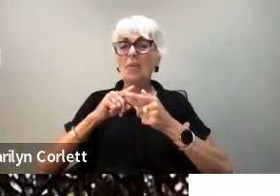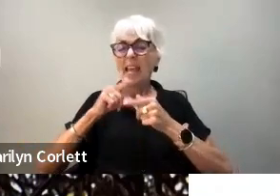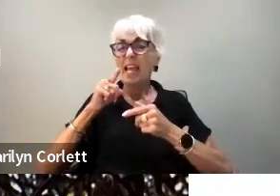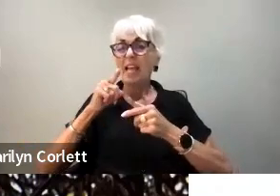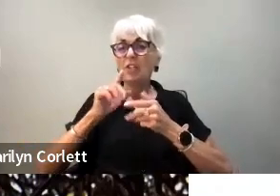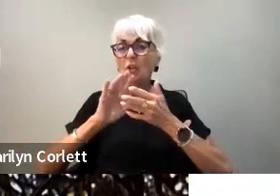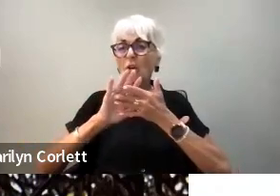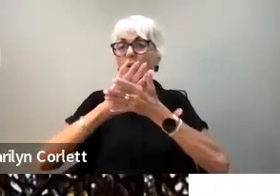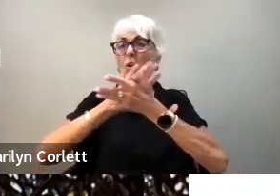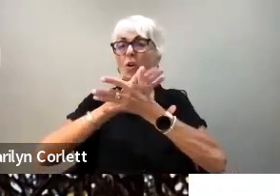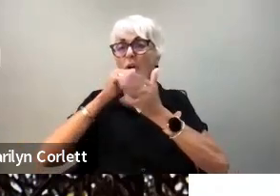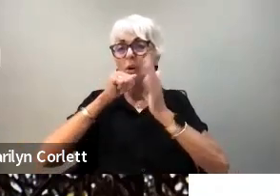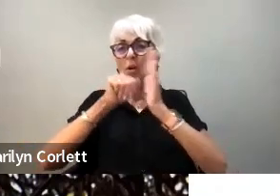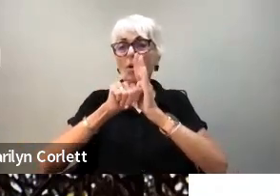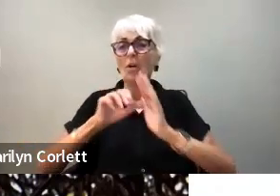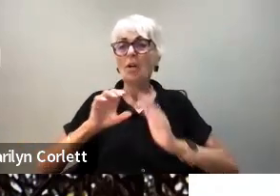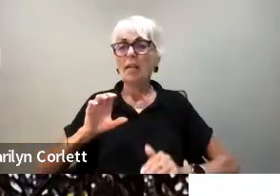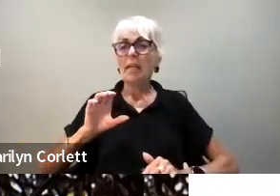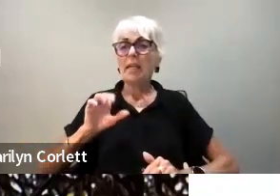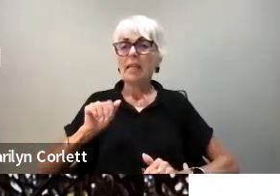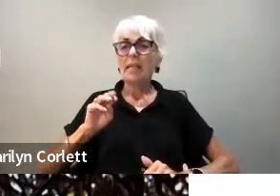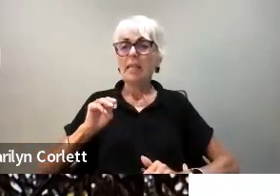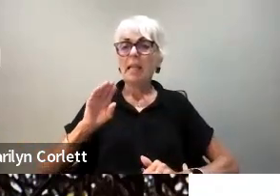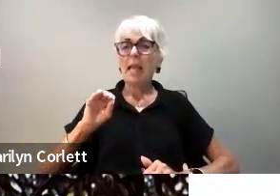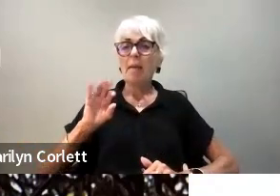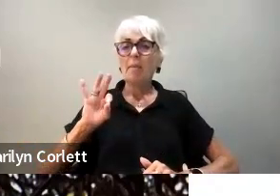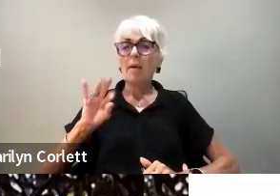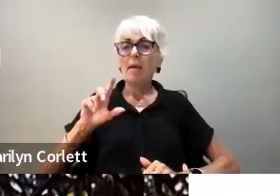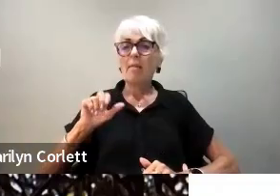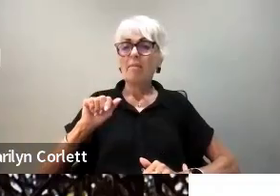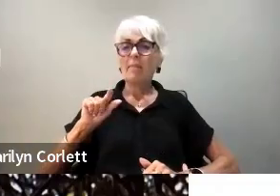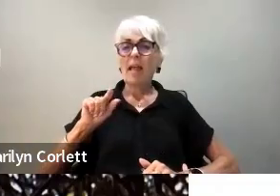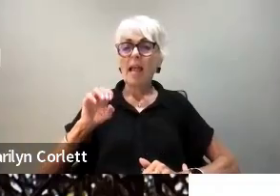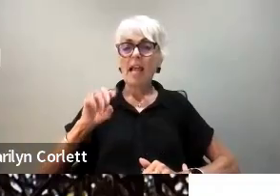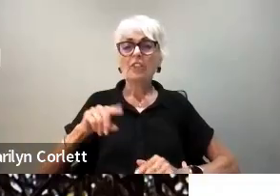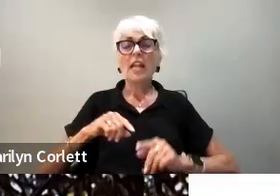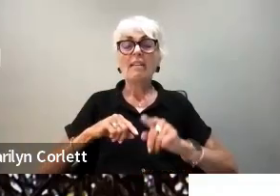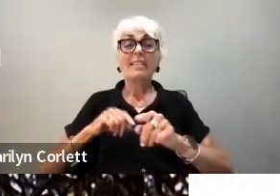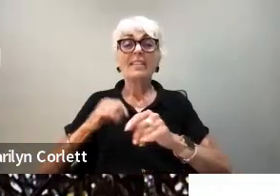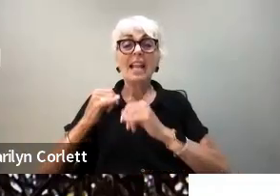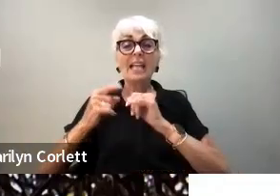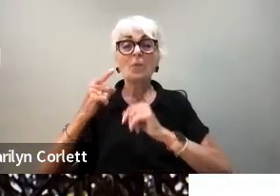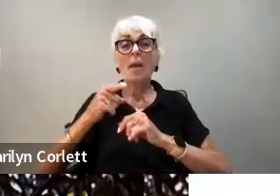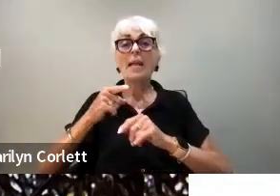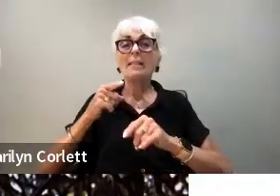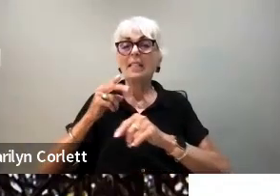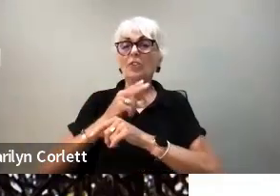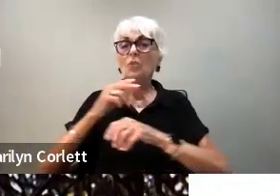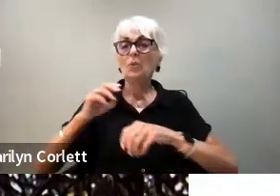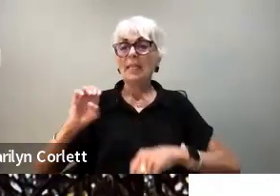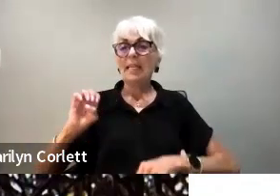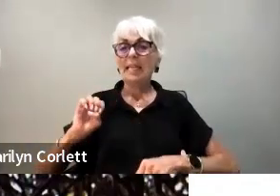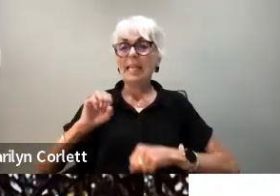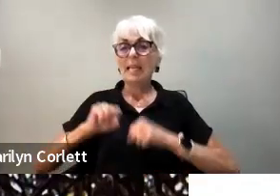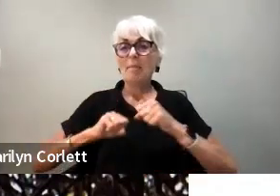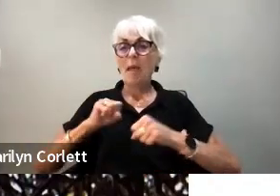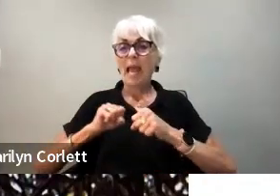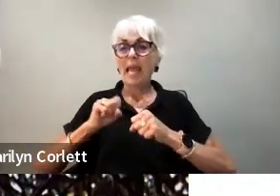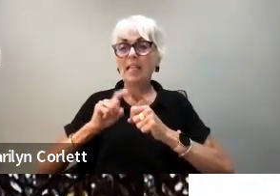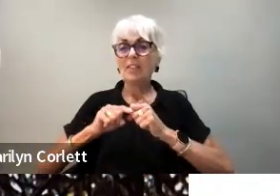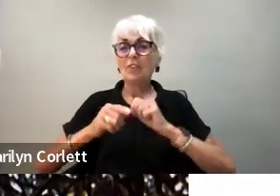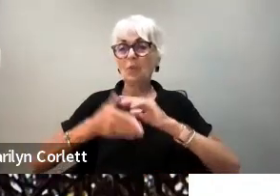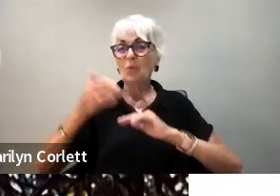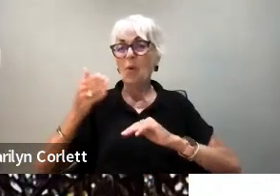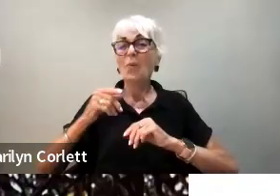last image on the slide is of an individual using an e-bike. Um, to get out to his favorite hunting spot. So